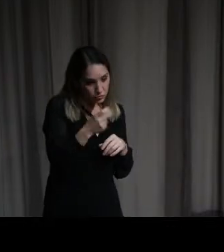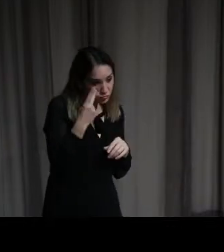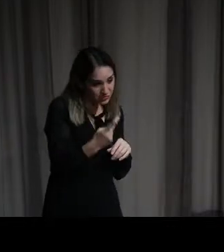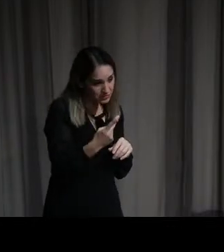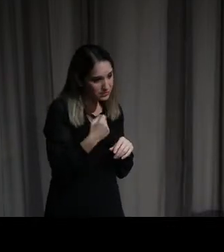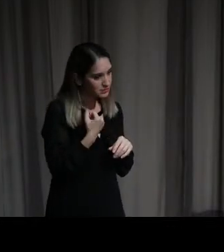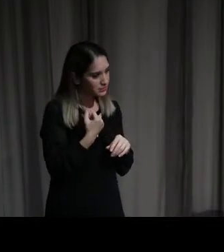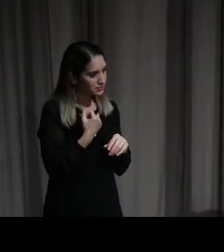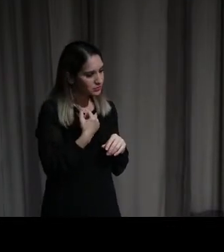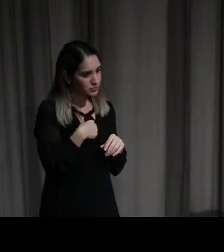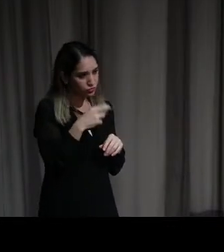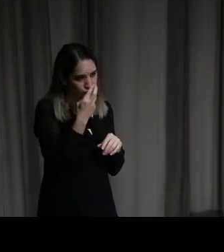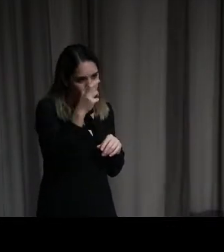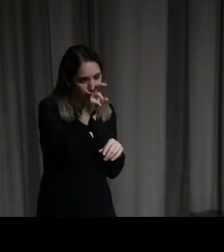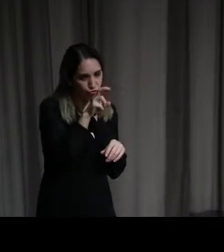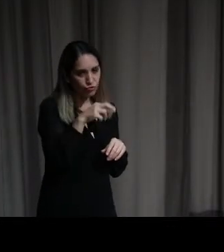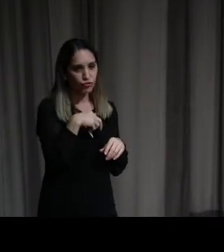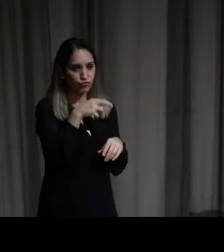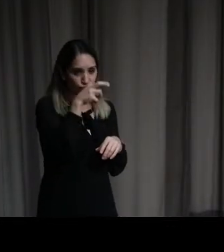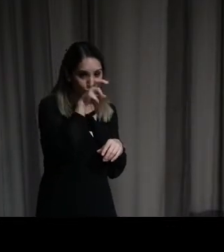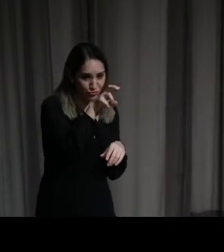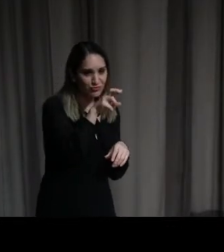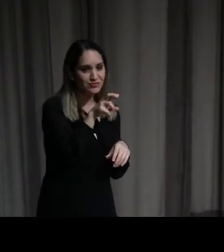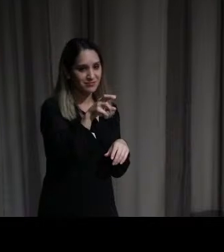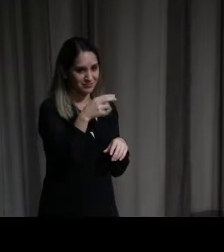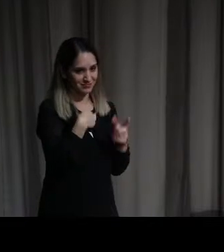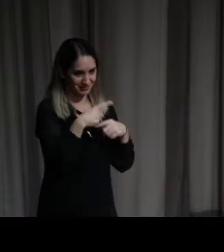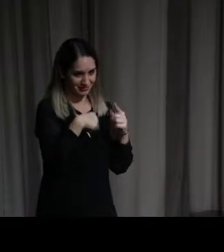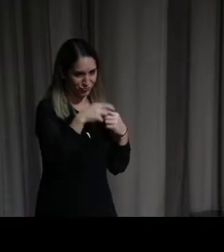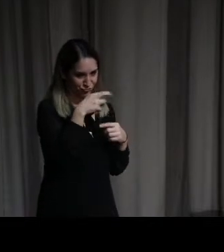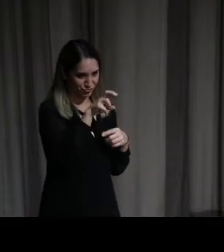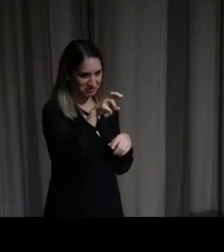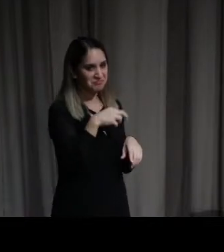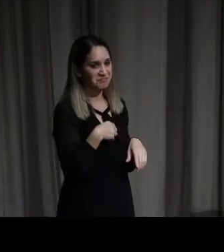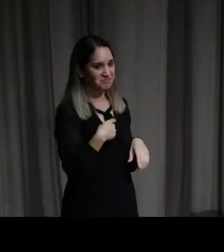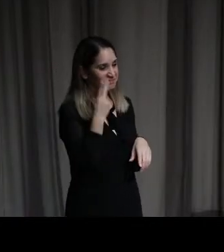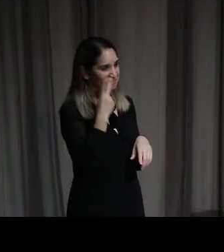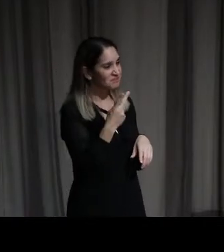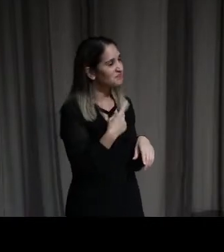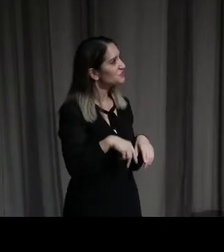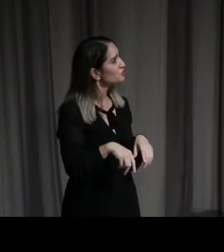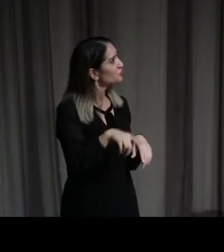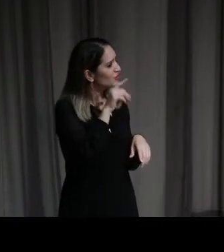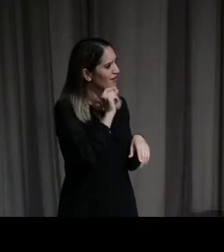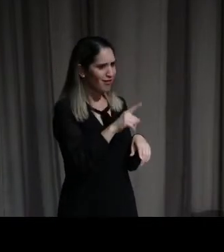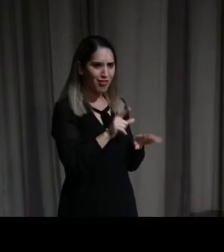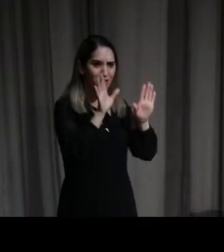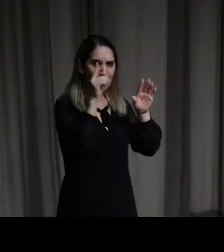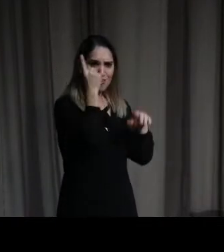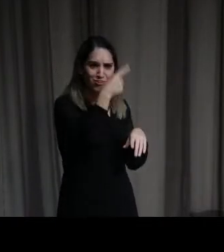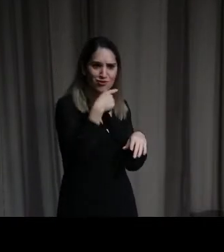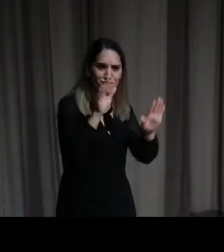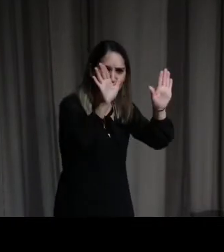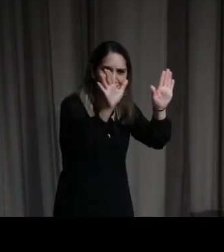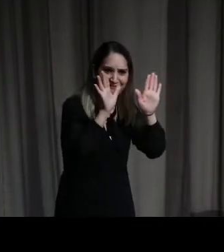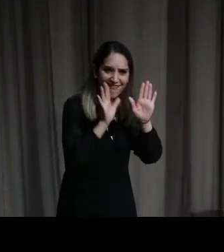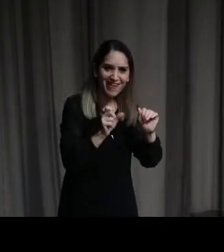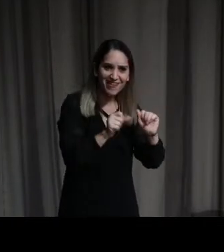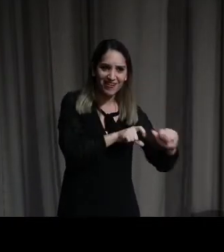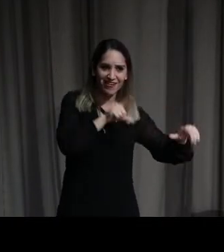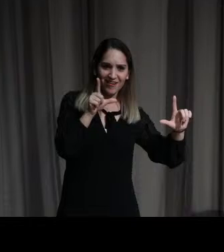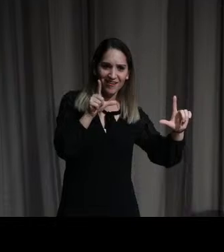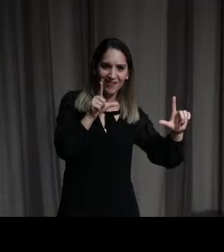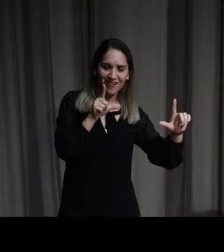the rooster or the chicken here. And looks great up there on it does look fabulous on that screen,